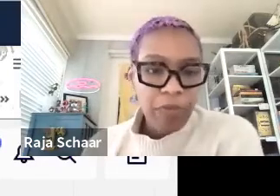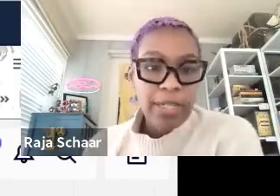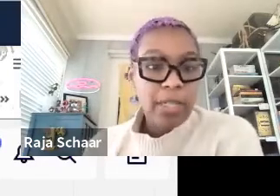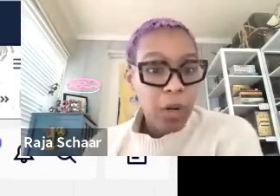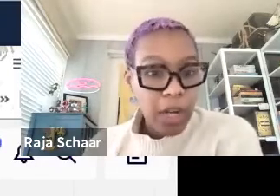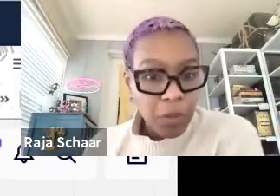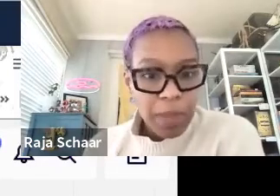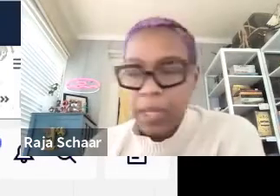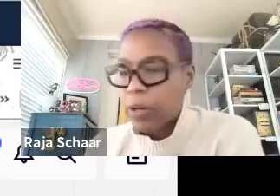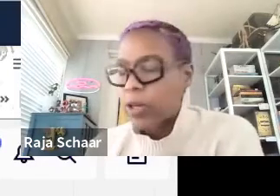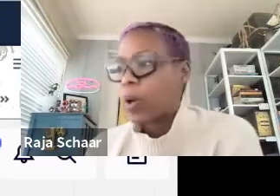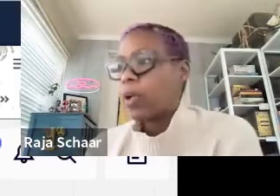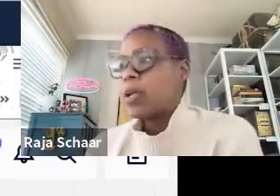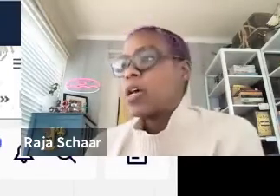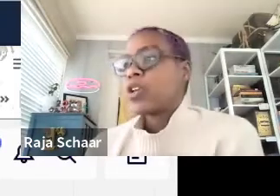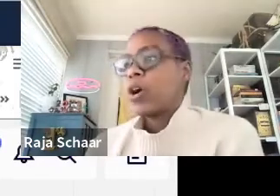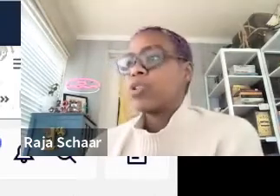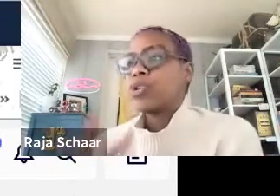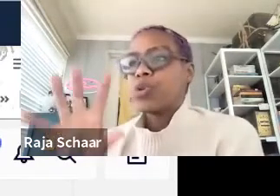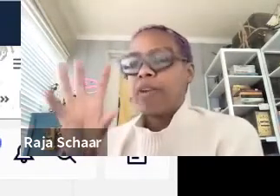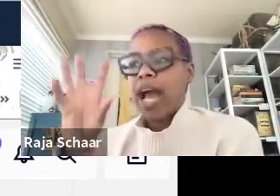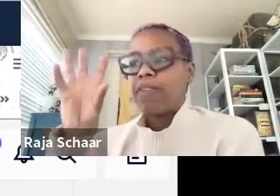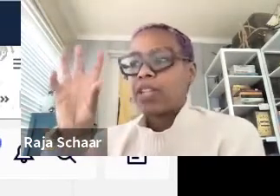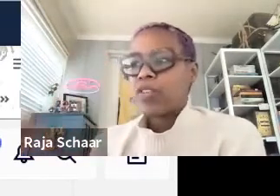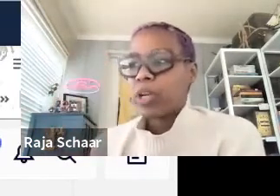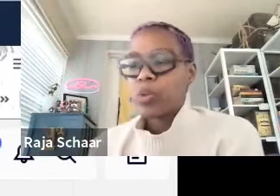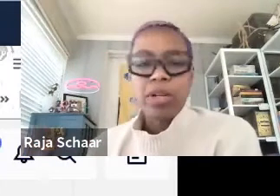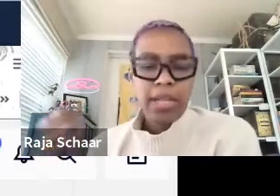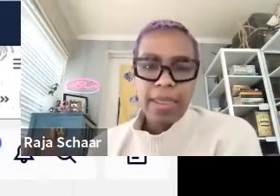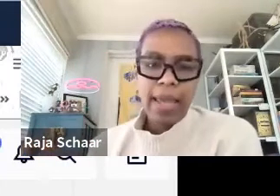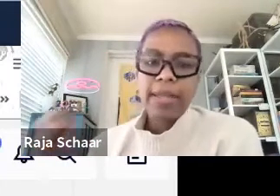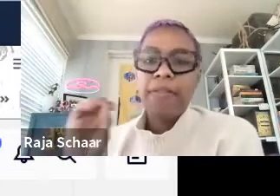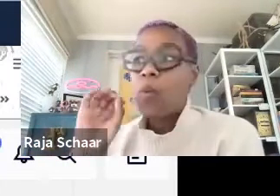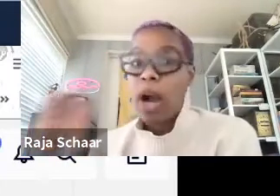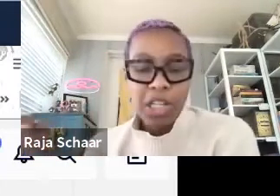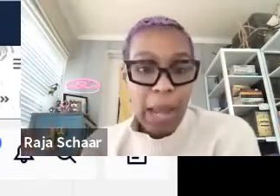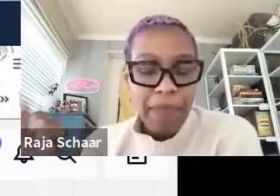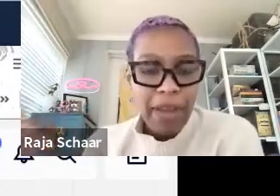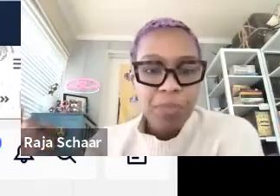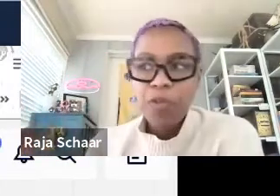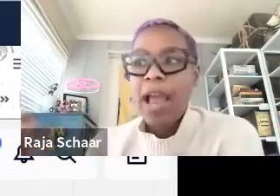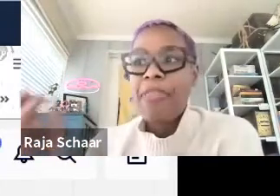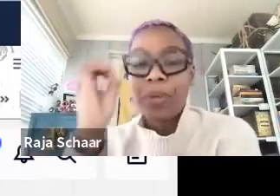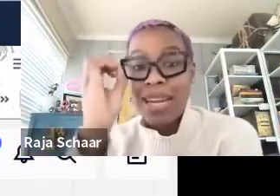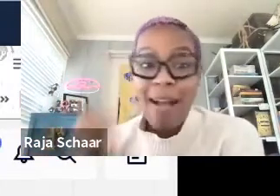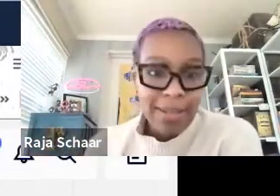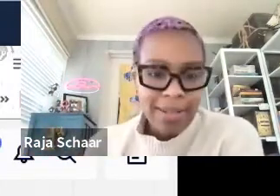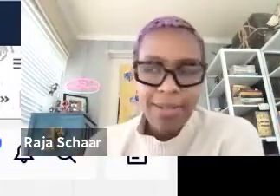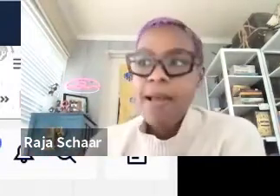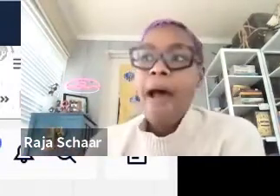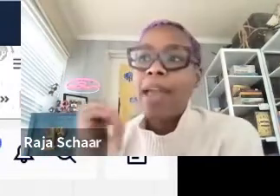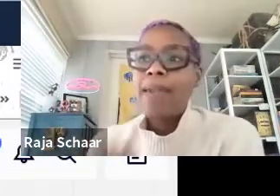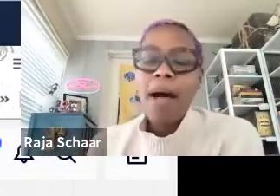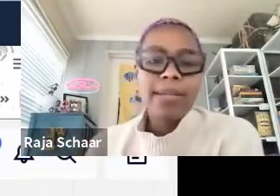So referencing the work of Julian Bleecker as well. So students sort of have a list of resources and things, and then they watch a climate fiction movie and then do an